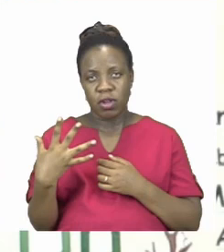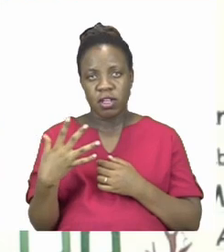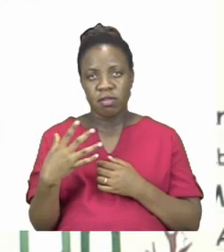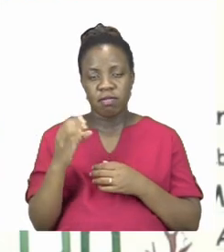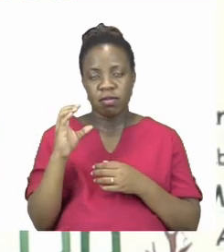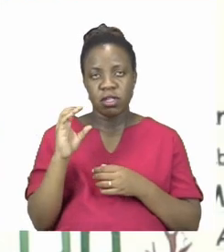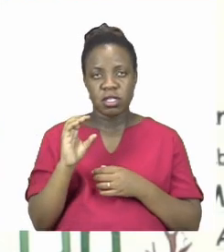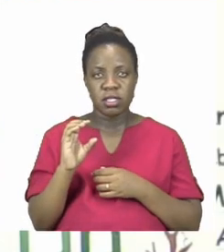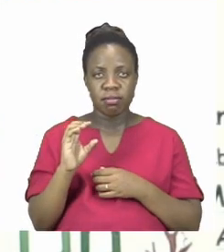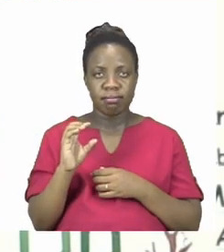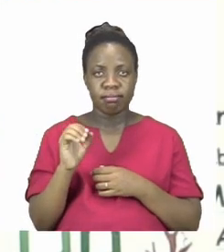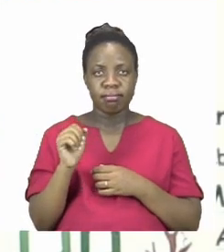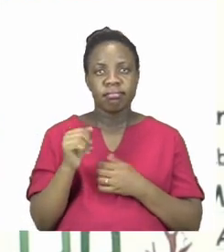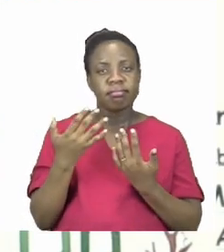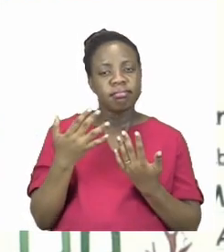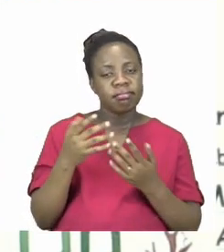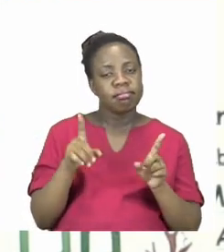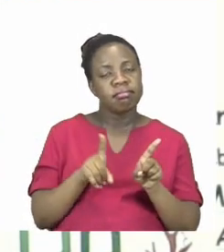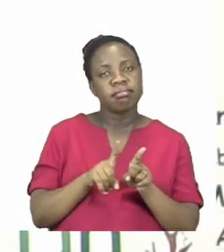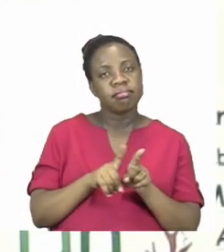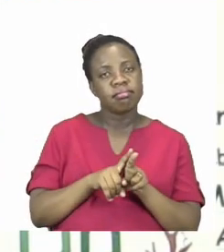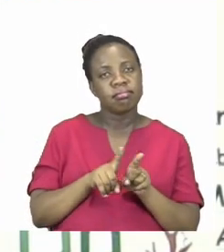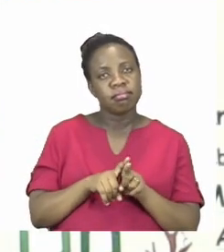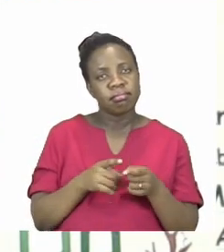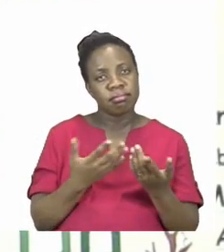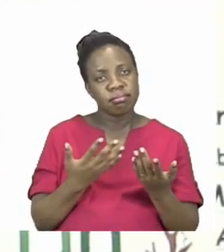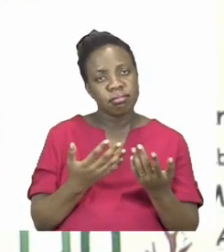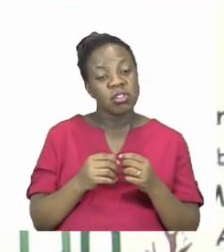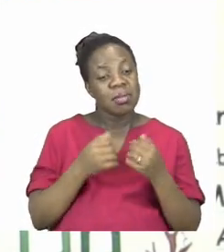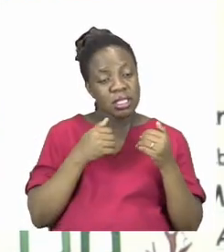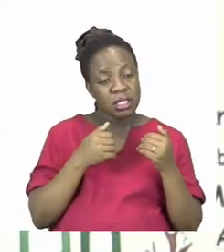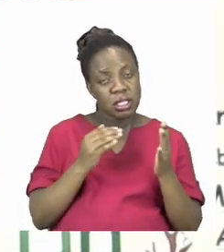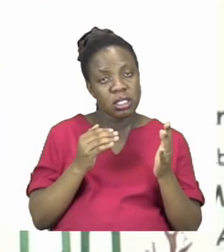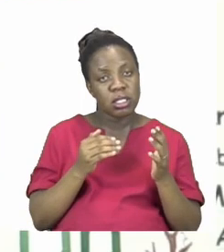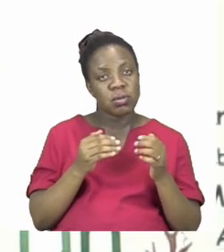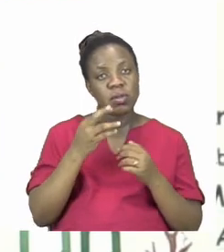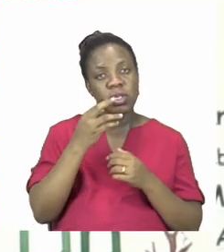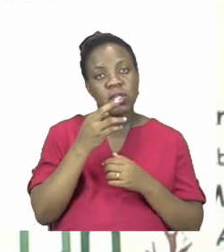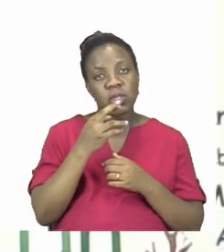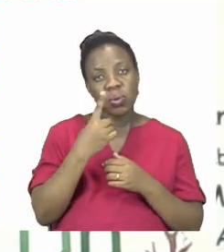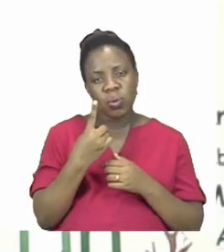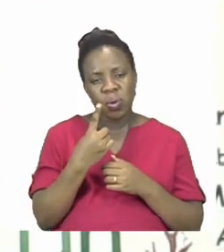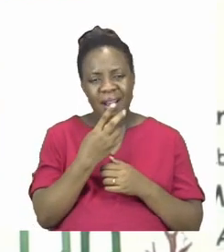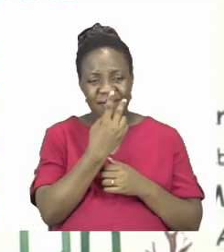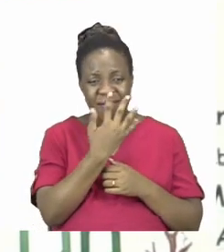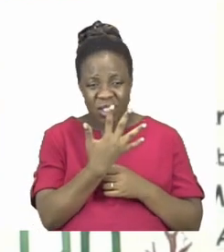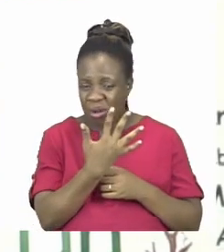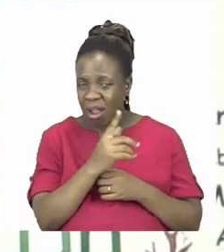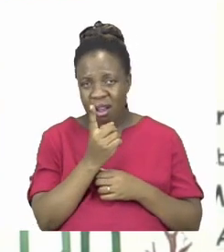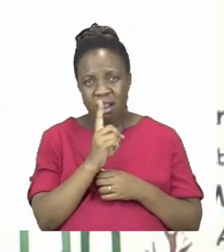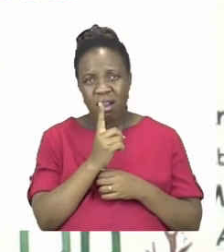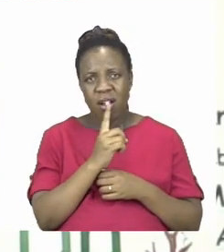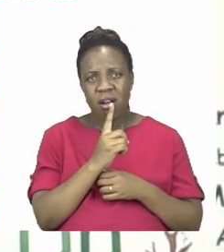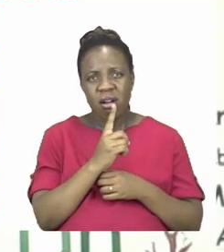$3.25 equals 2, we need to start with the dollars. Now, $5 is too big, so we can go ahead